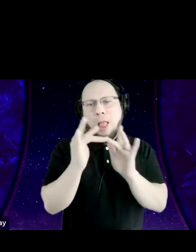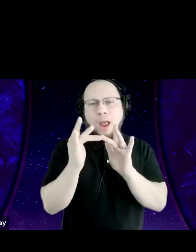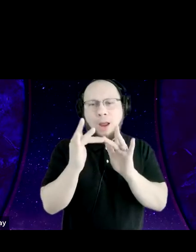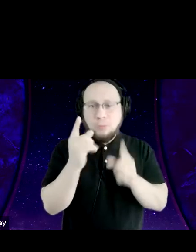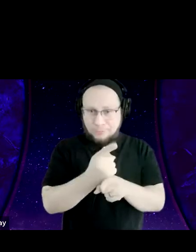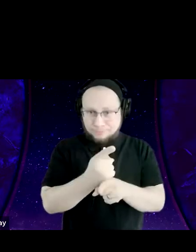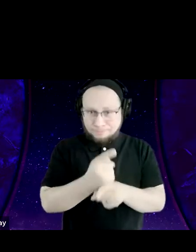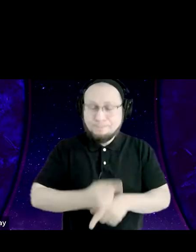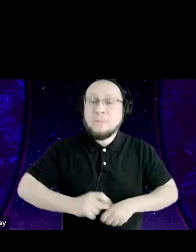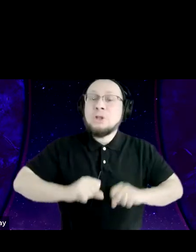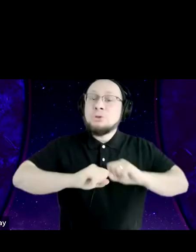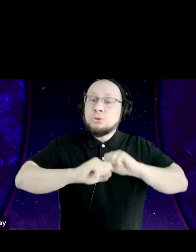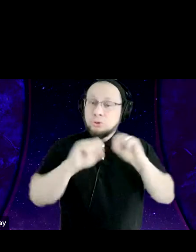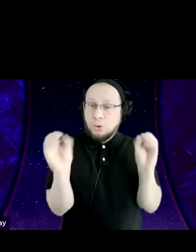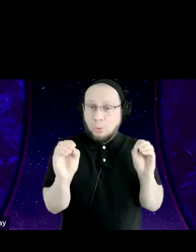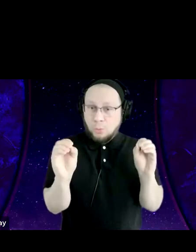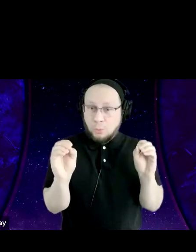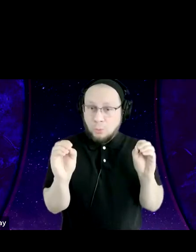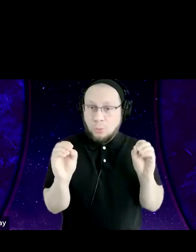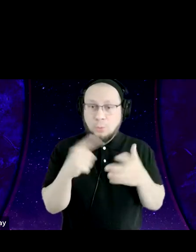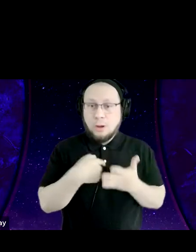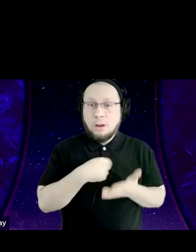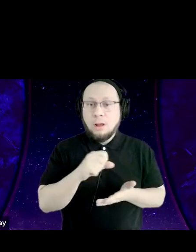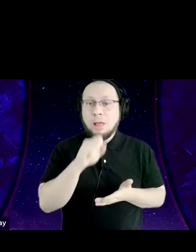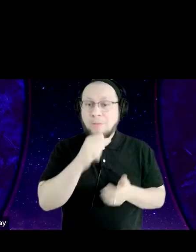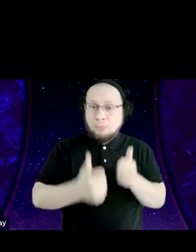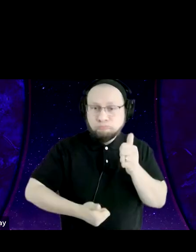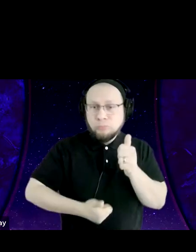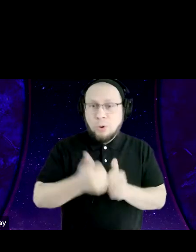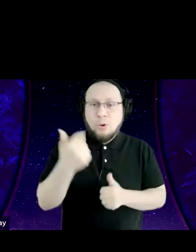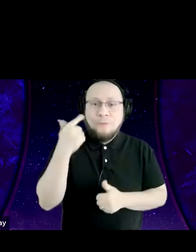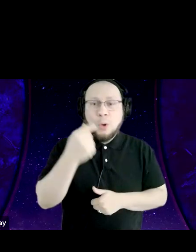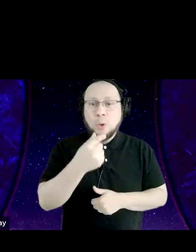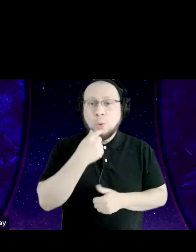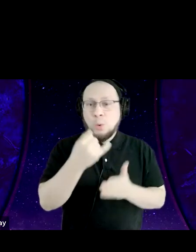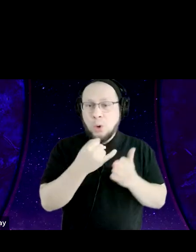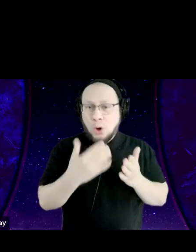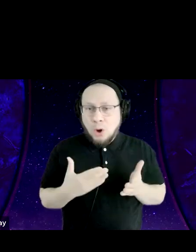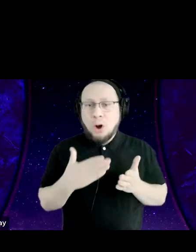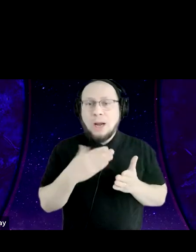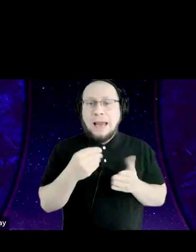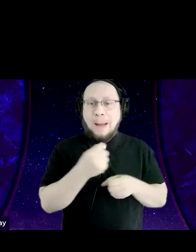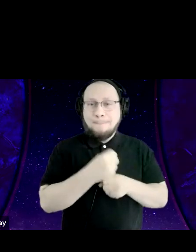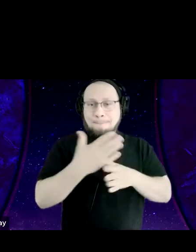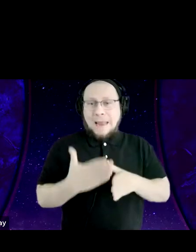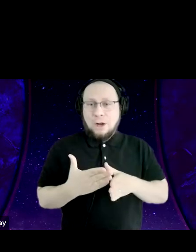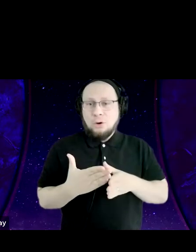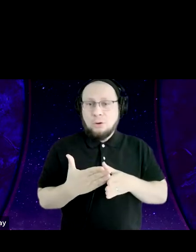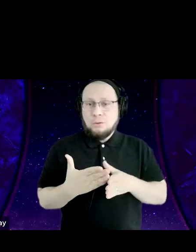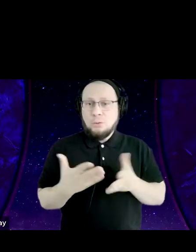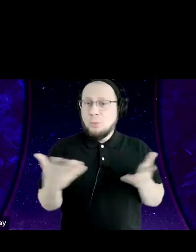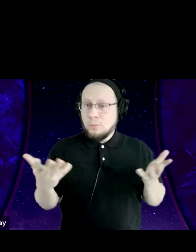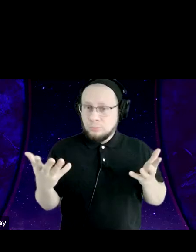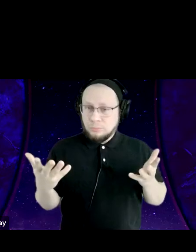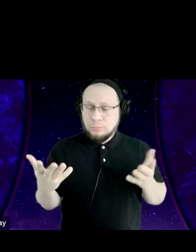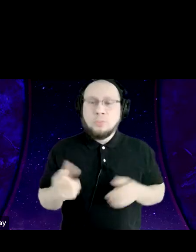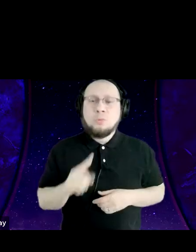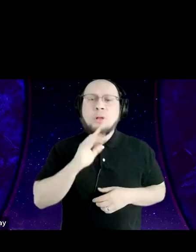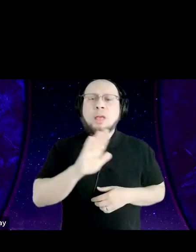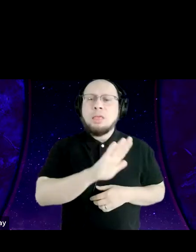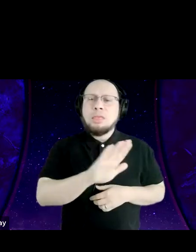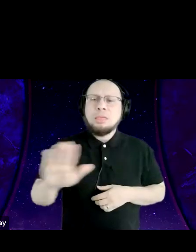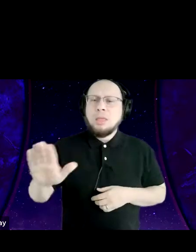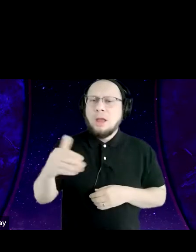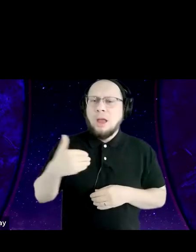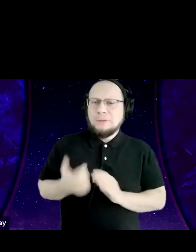So what I love most about the queer artists and makers in my life is their ability